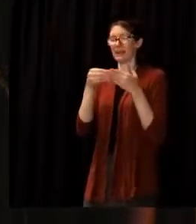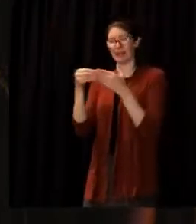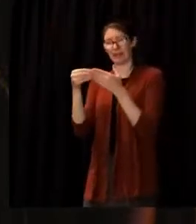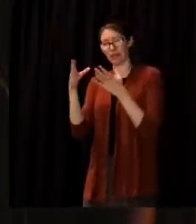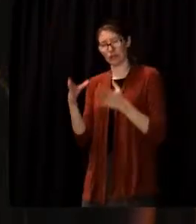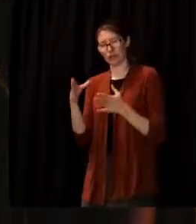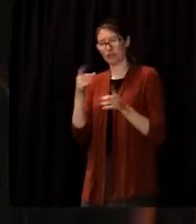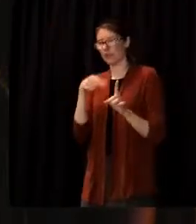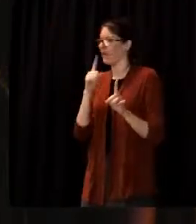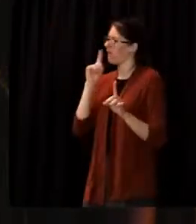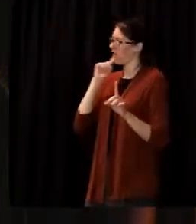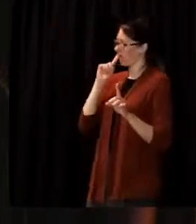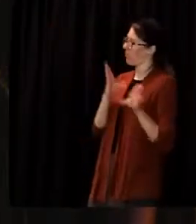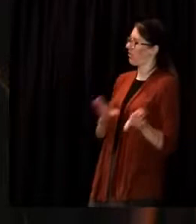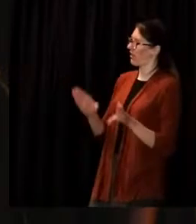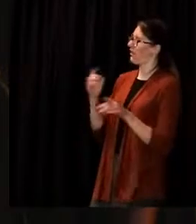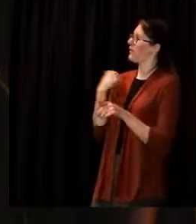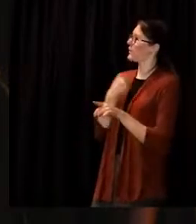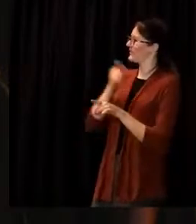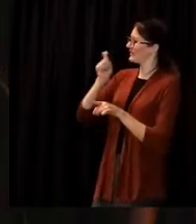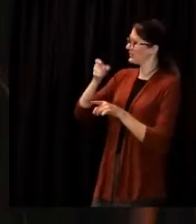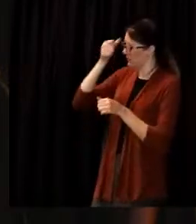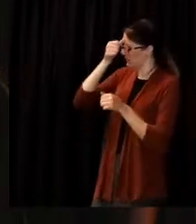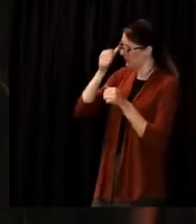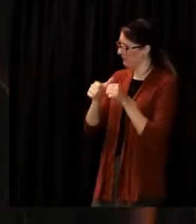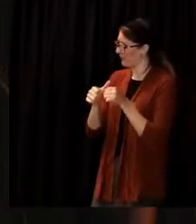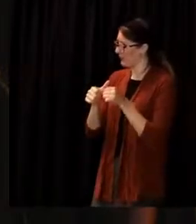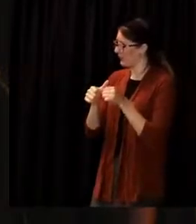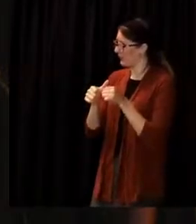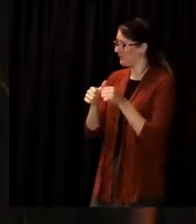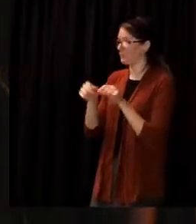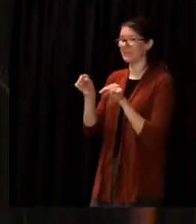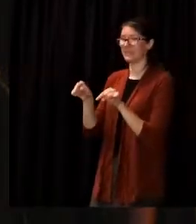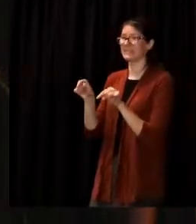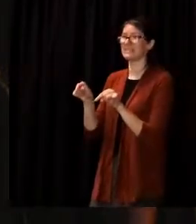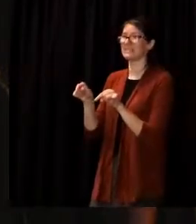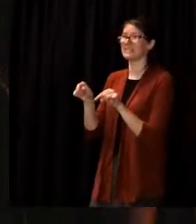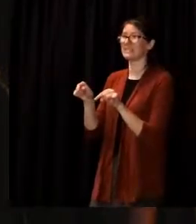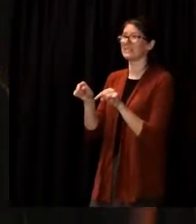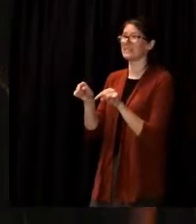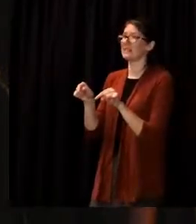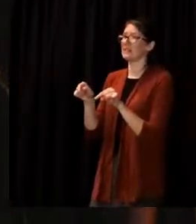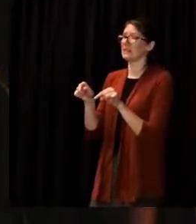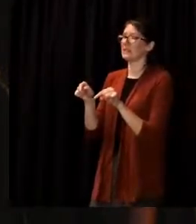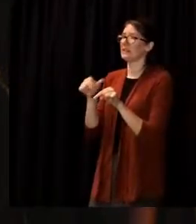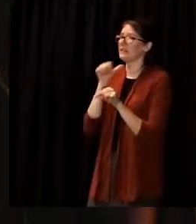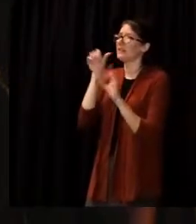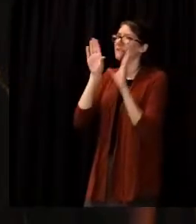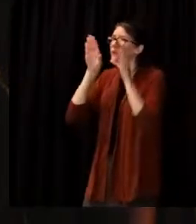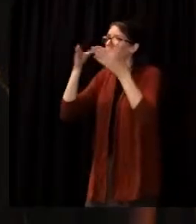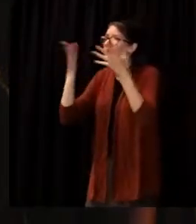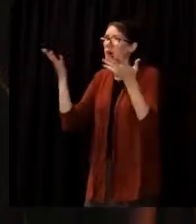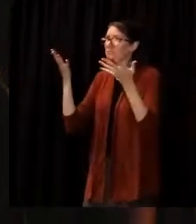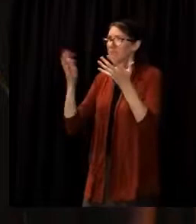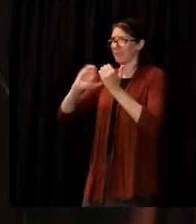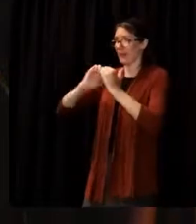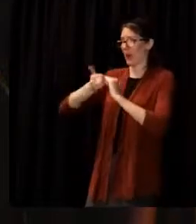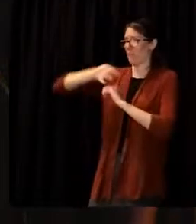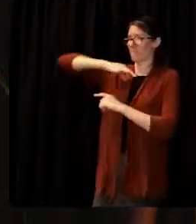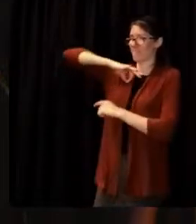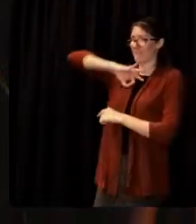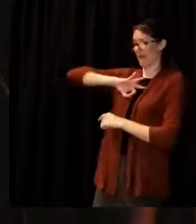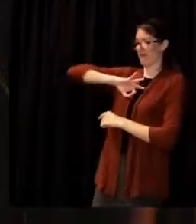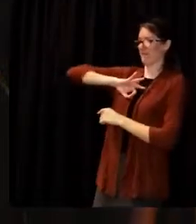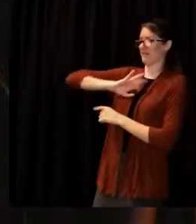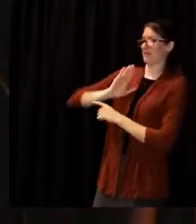plan, and he made this comment. He says, we need to remember that this is not about what this is going to give to us. We need to be